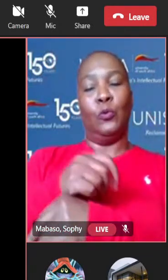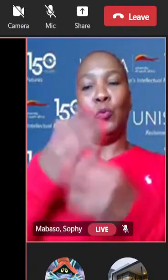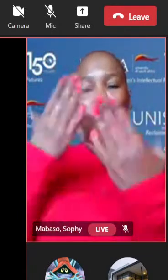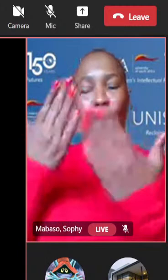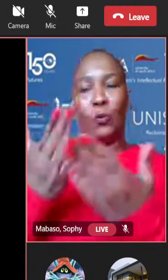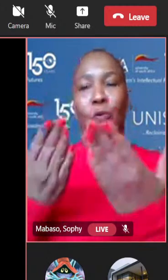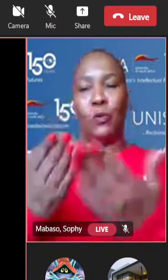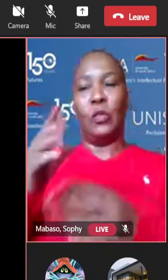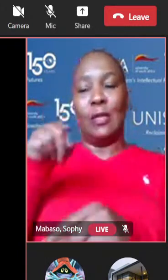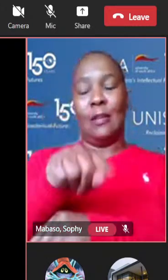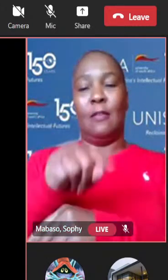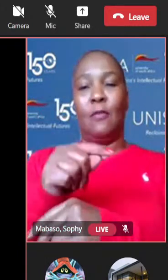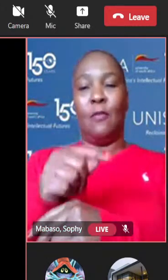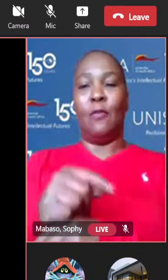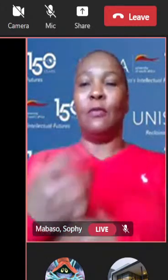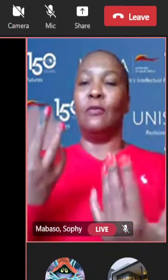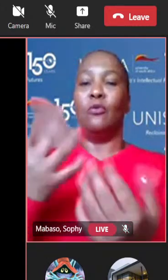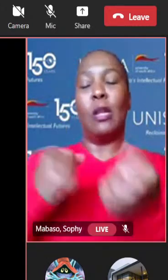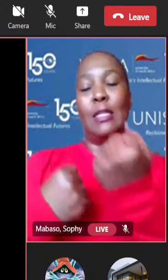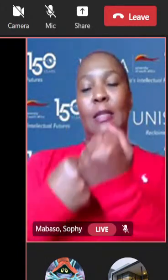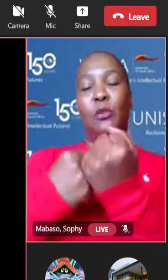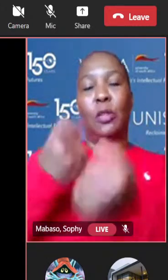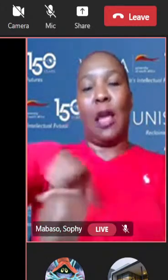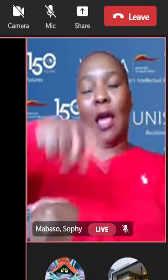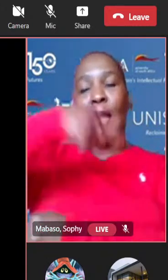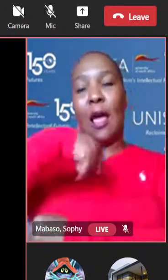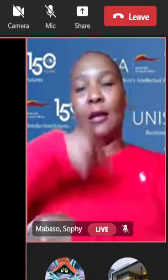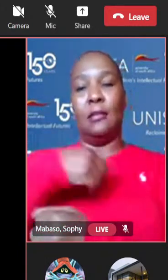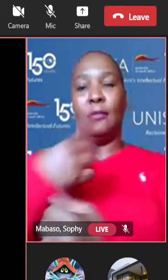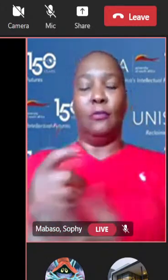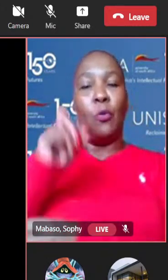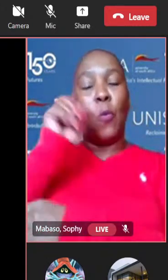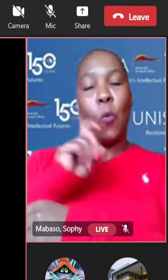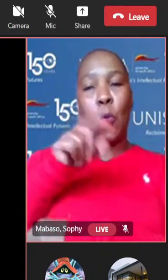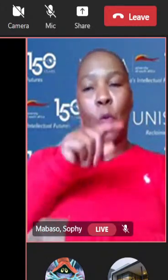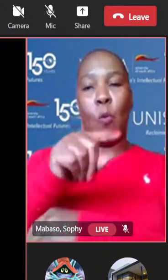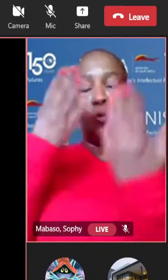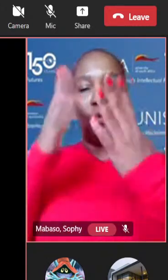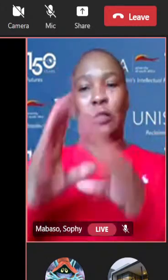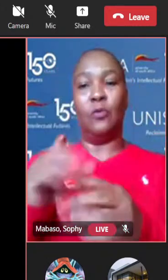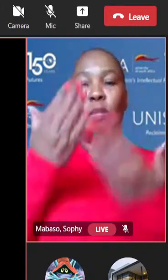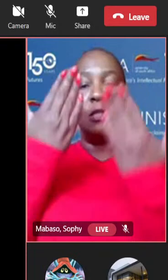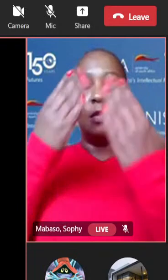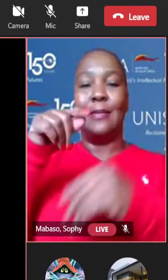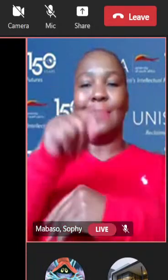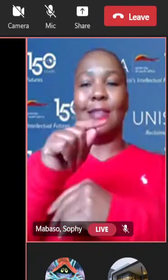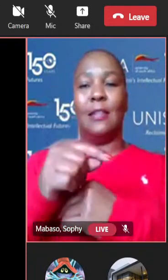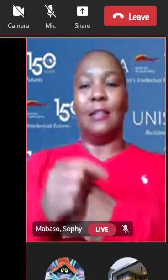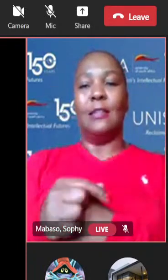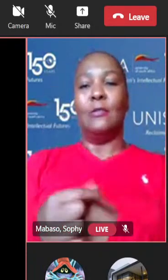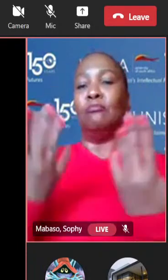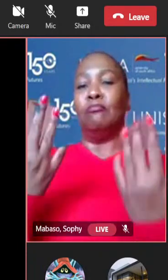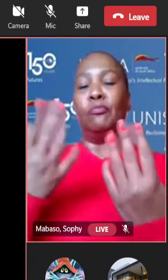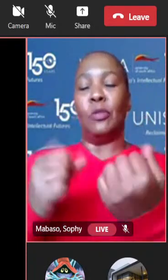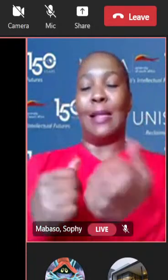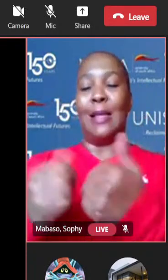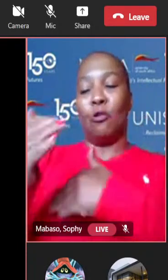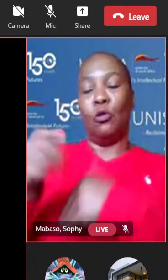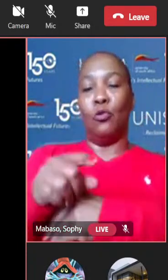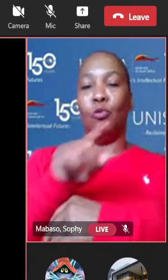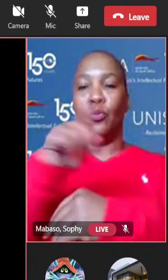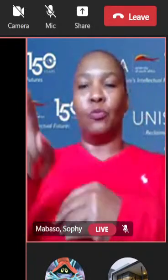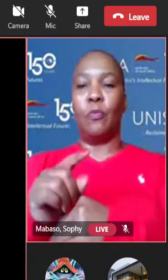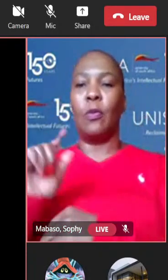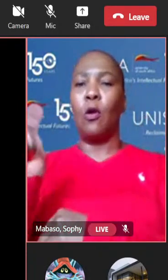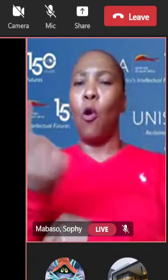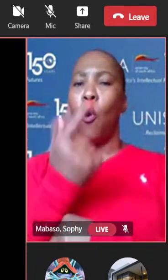us with the alumni support. You join the chapter that is nearest to you. All these services that I have